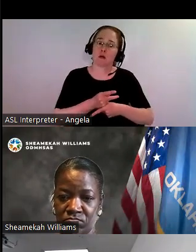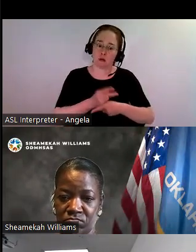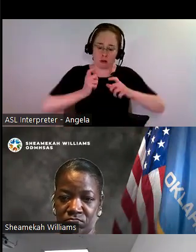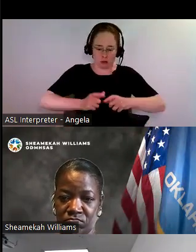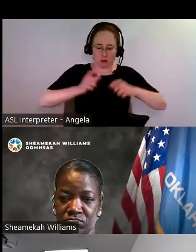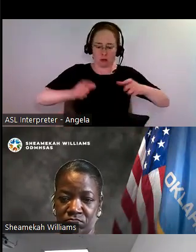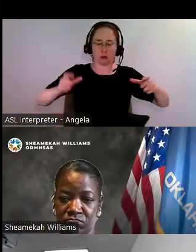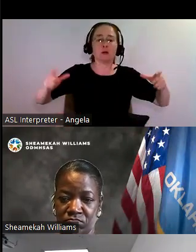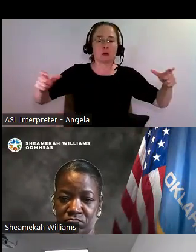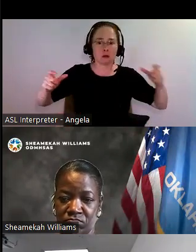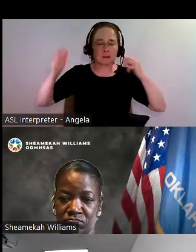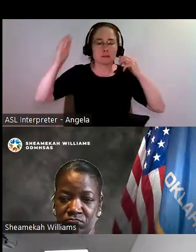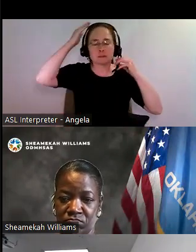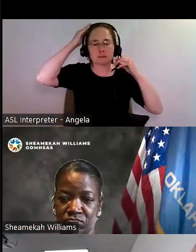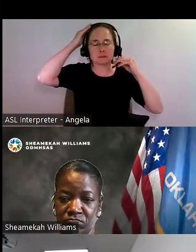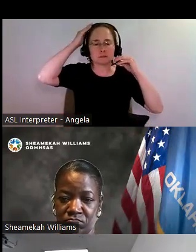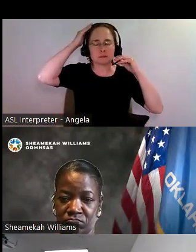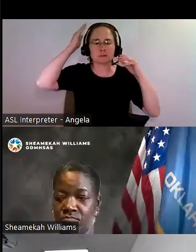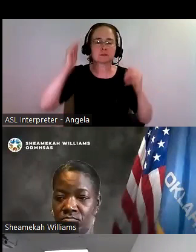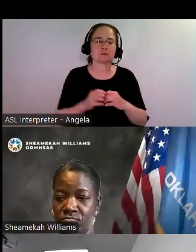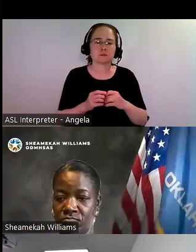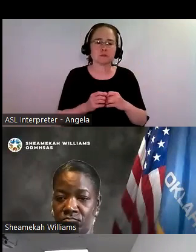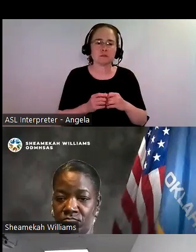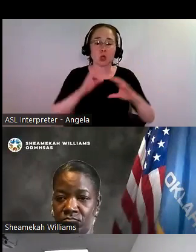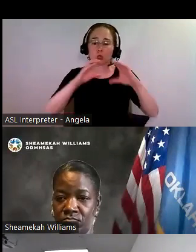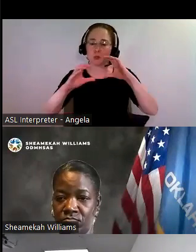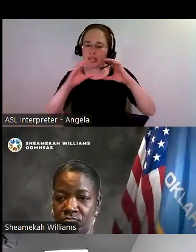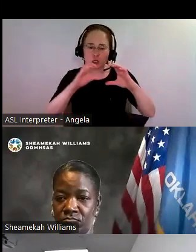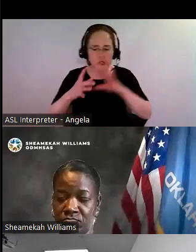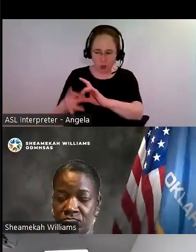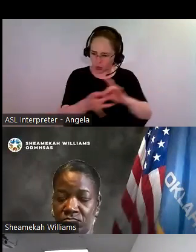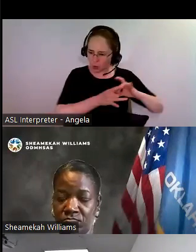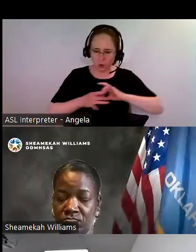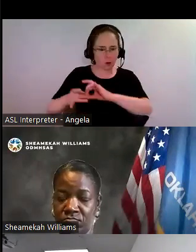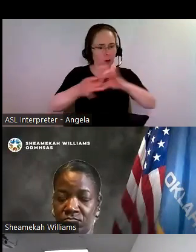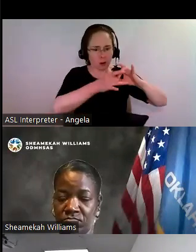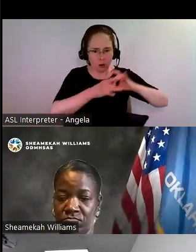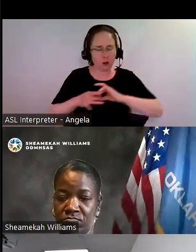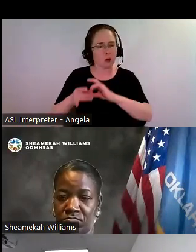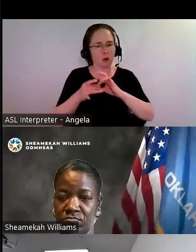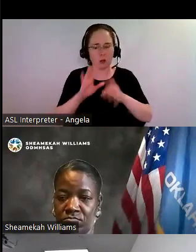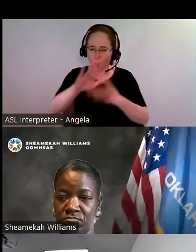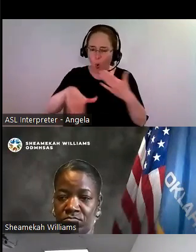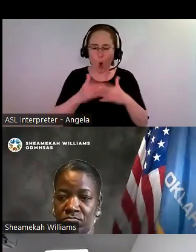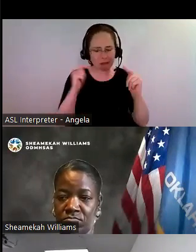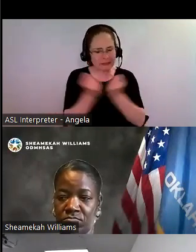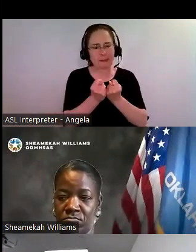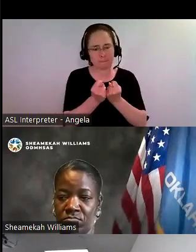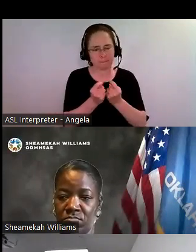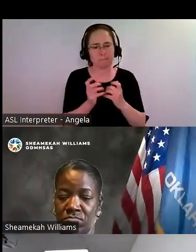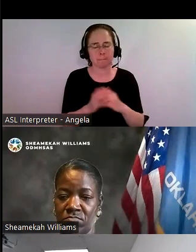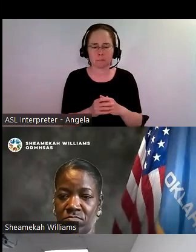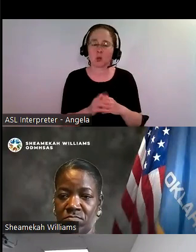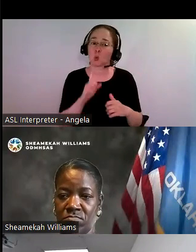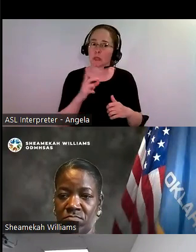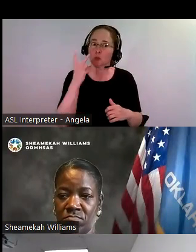up, everybody. And then your lines of communication and care coordination are consistent all the way up. So we're seeing